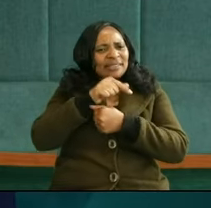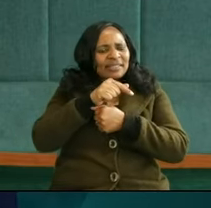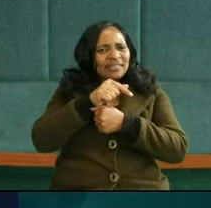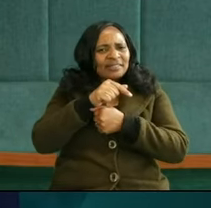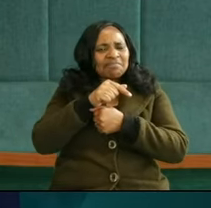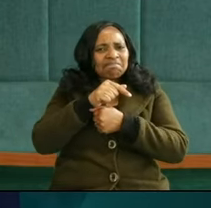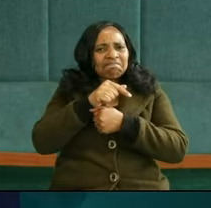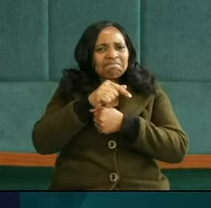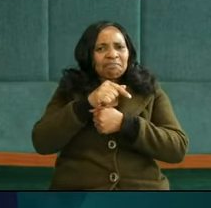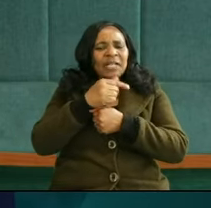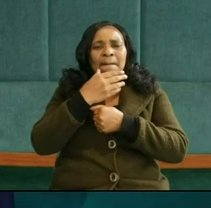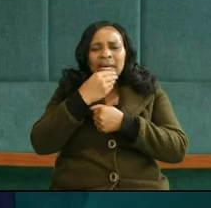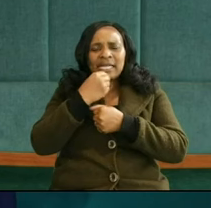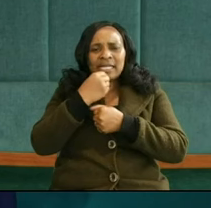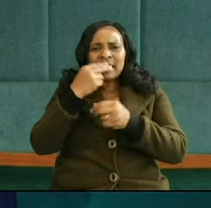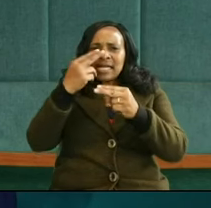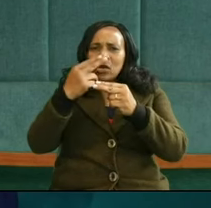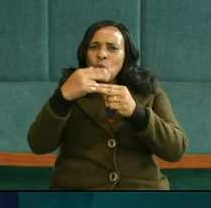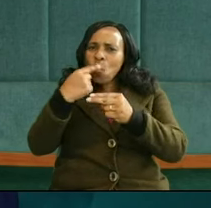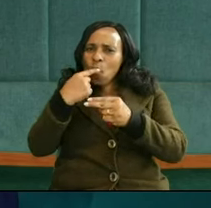but an Ethiopian.